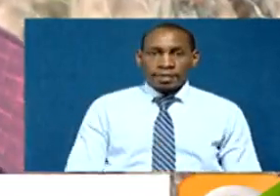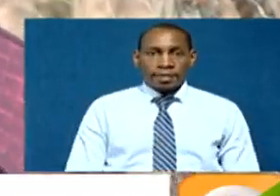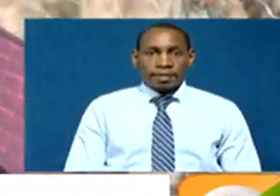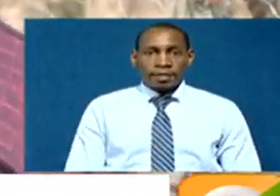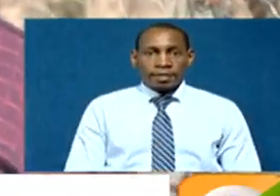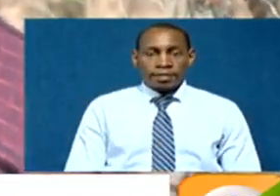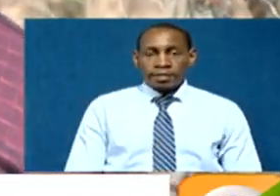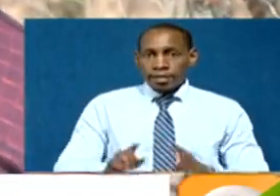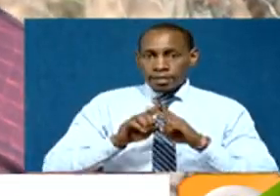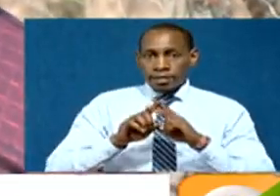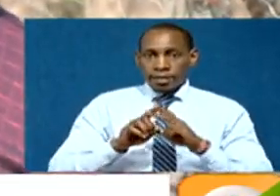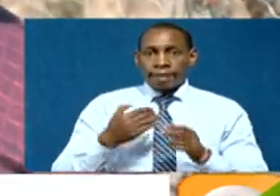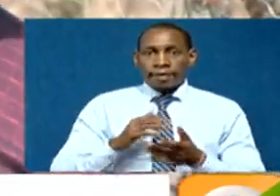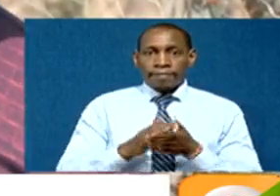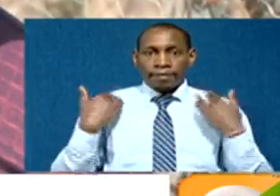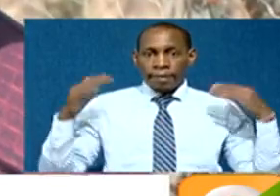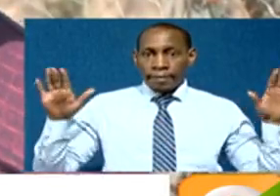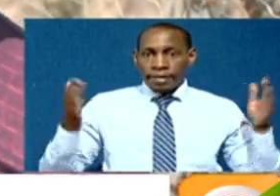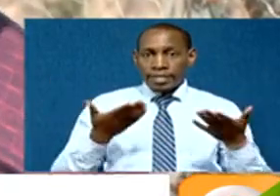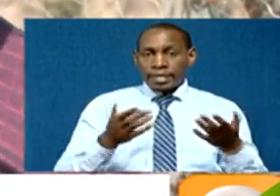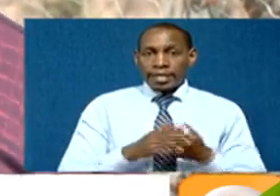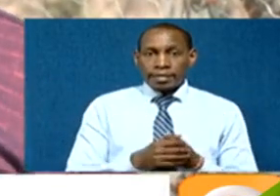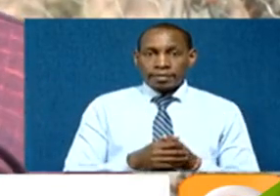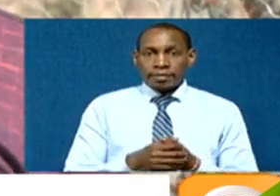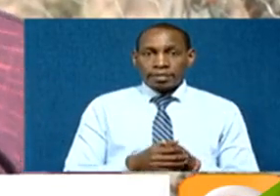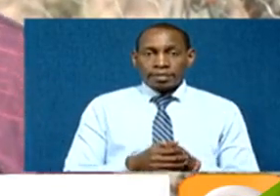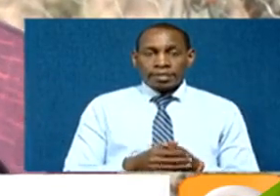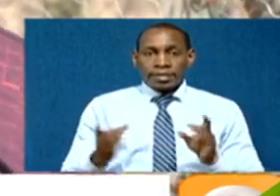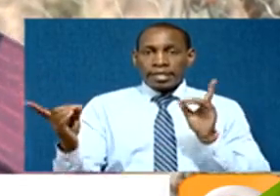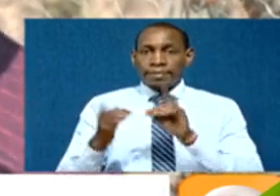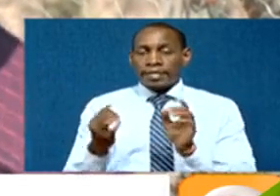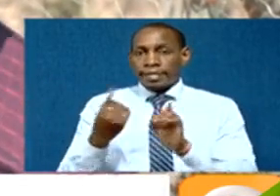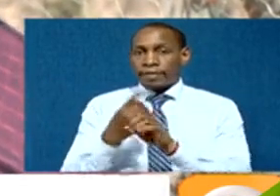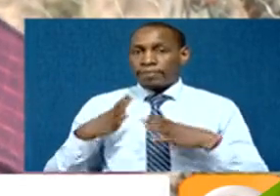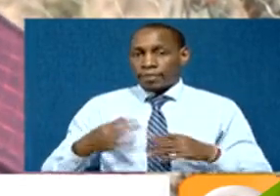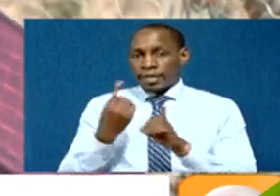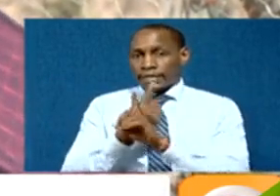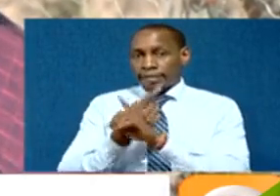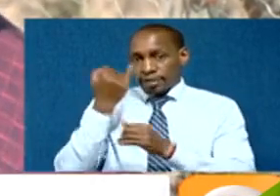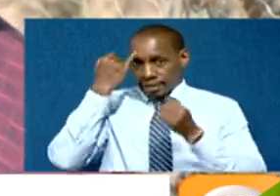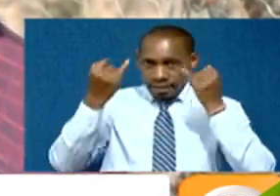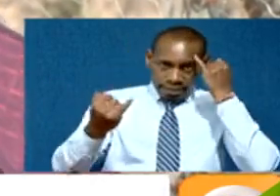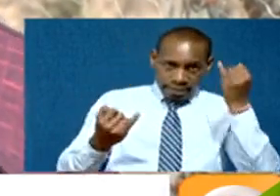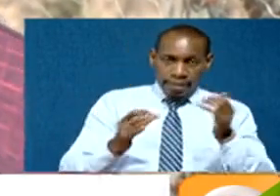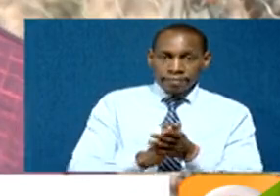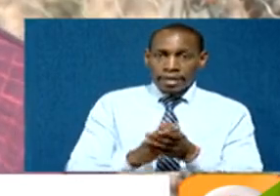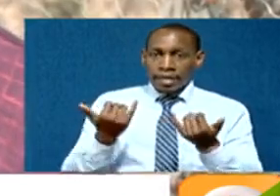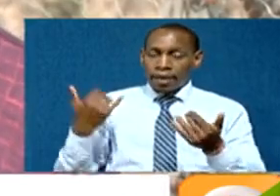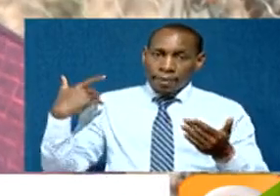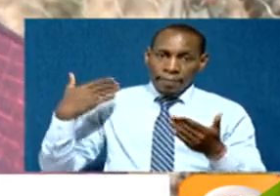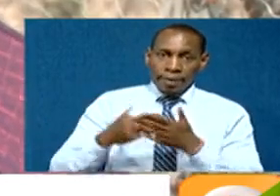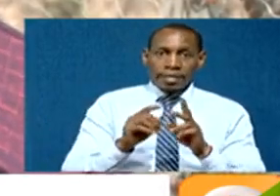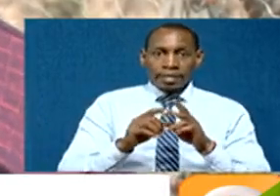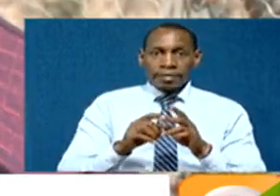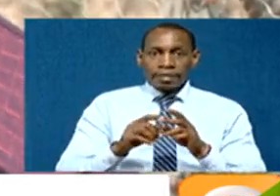with exotic birds, you have to... It's where I met different people, different ideas. Yeah, from Melo, I was just